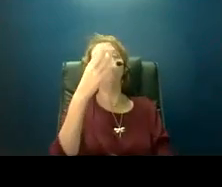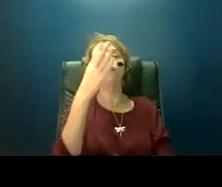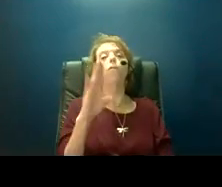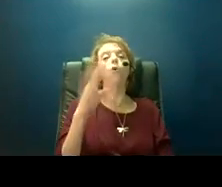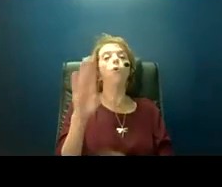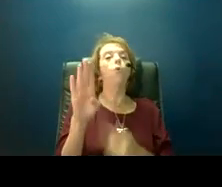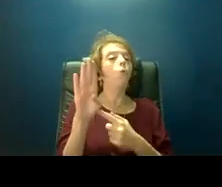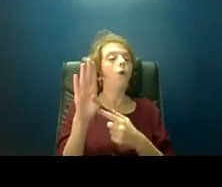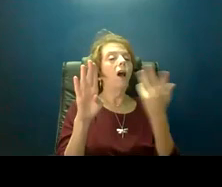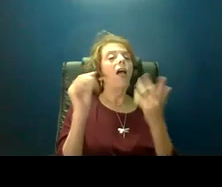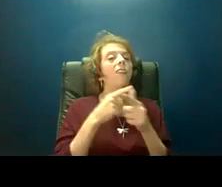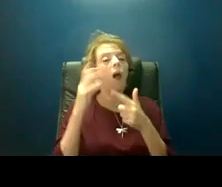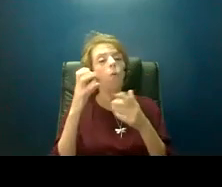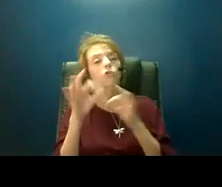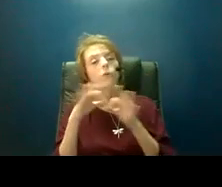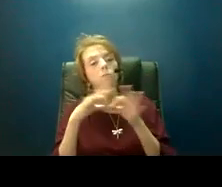I'm gonna explore